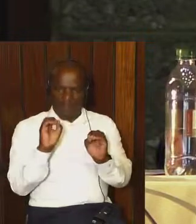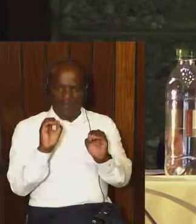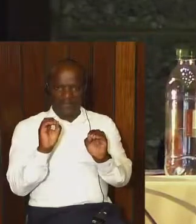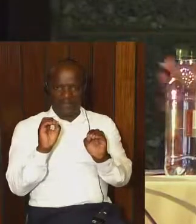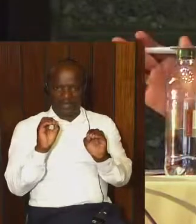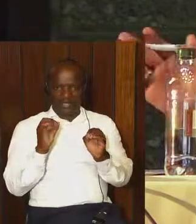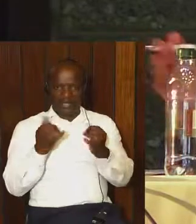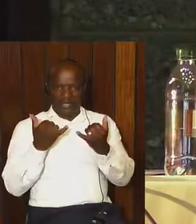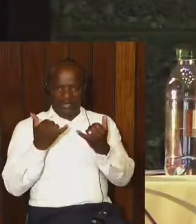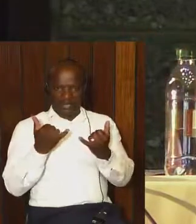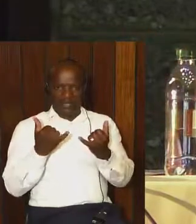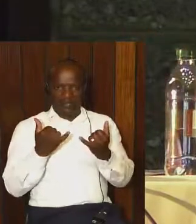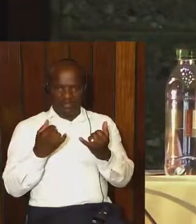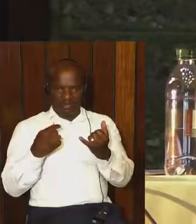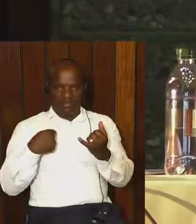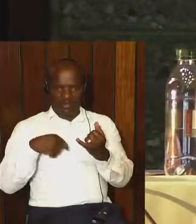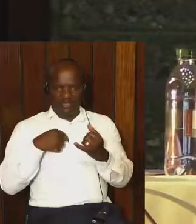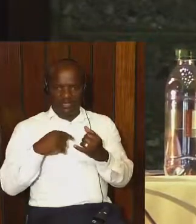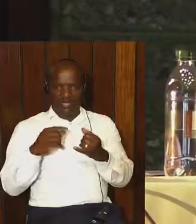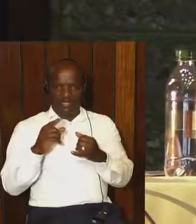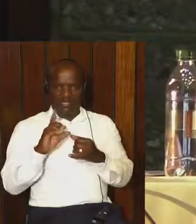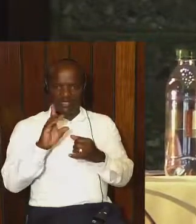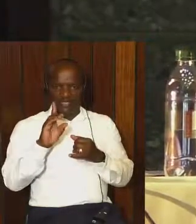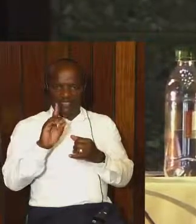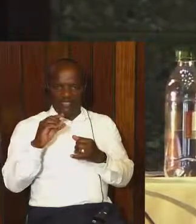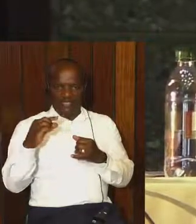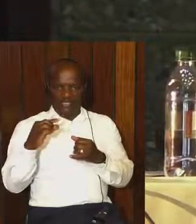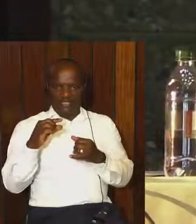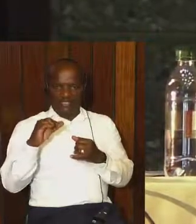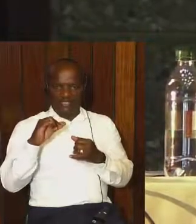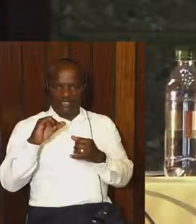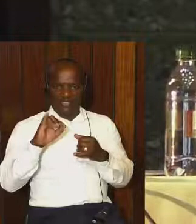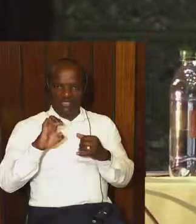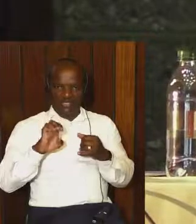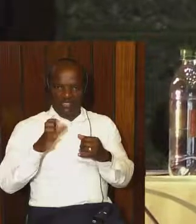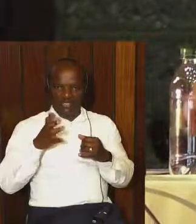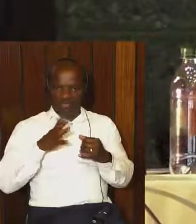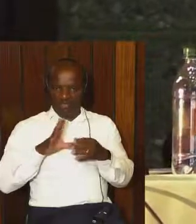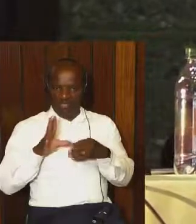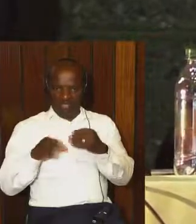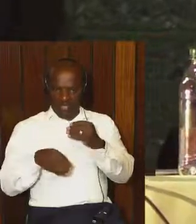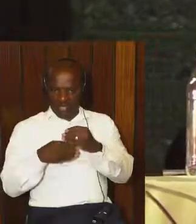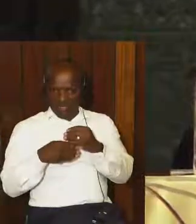And that's where we are. I don't know if the DDG want to add more on what I've said, Chair.